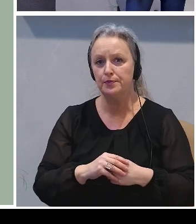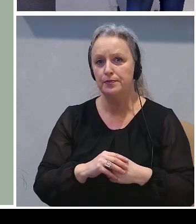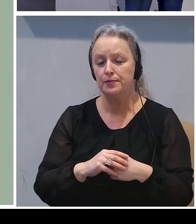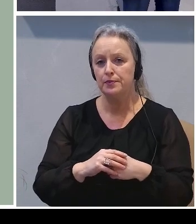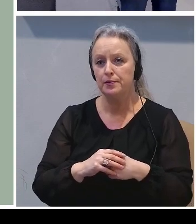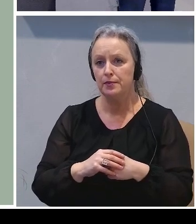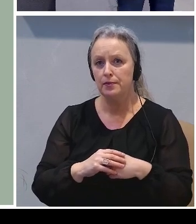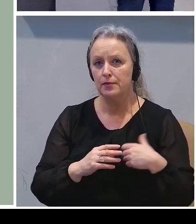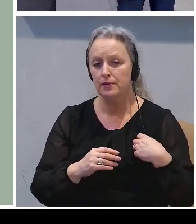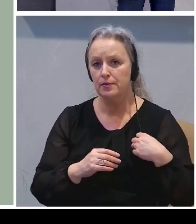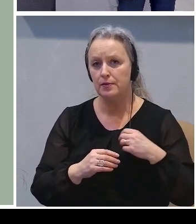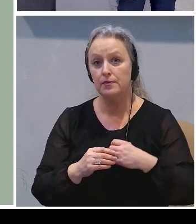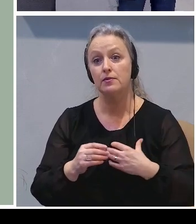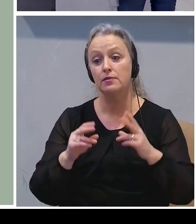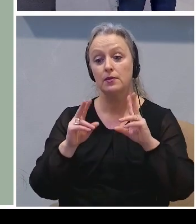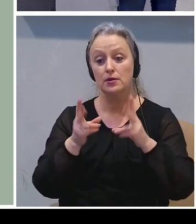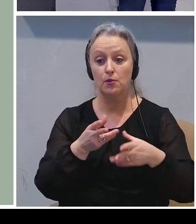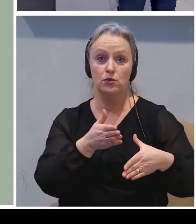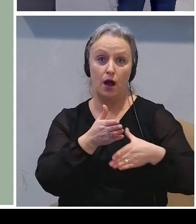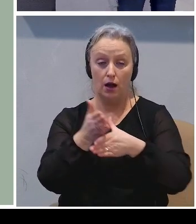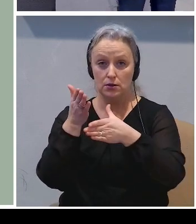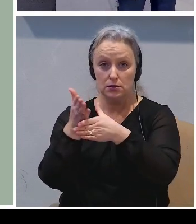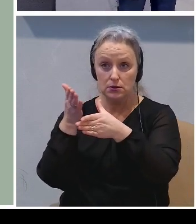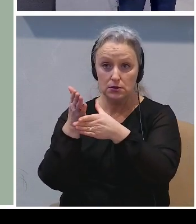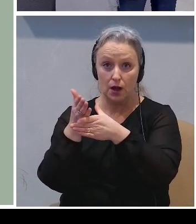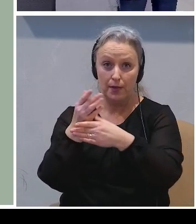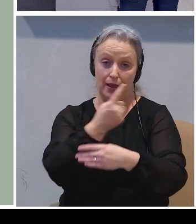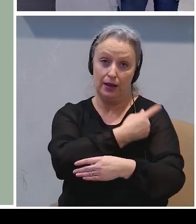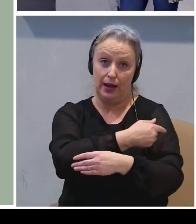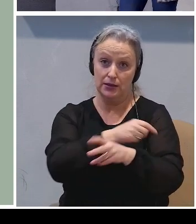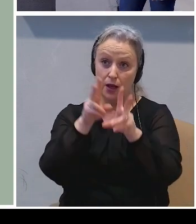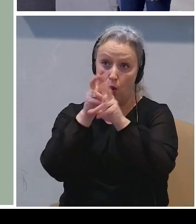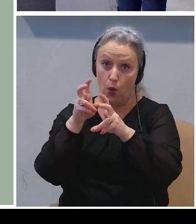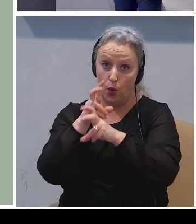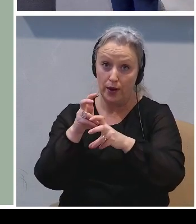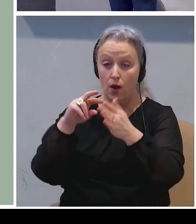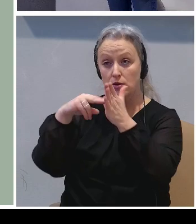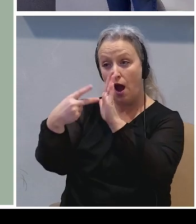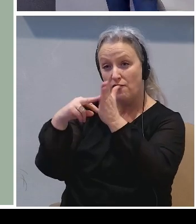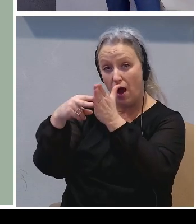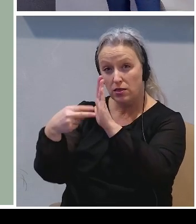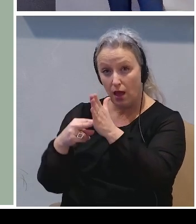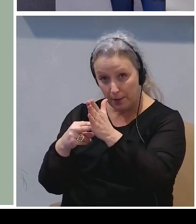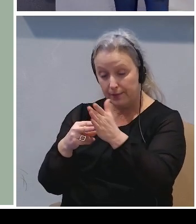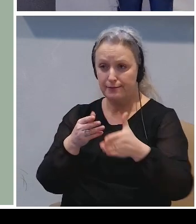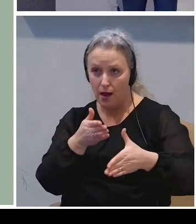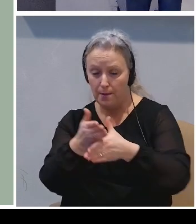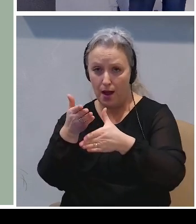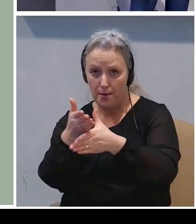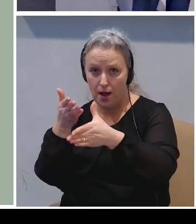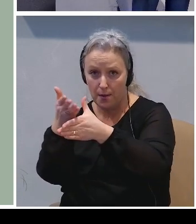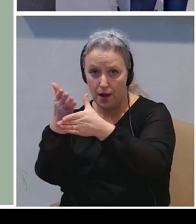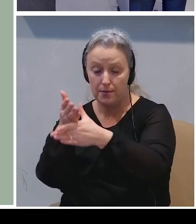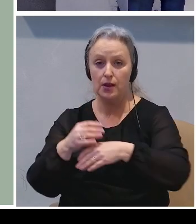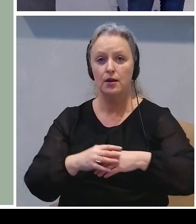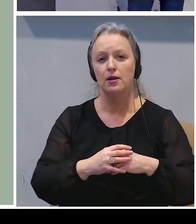authorization from the national competent authorities and also for the ethics committees in all the countries. Monitoring. All the clinical trials have